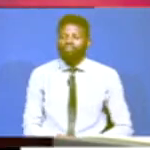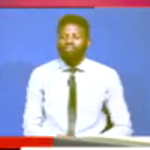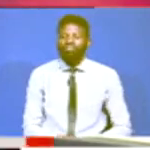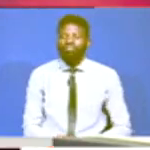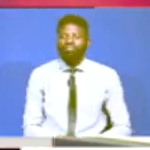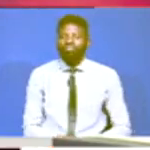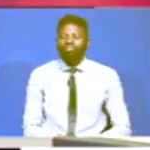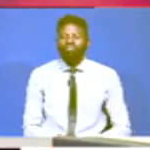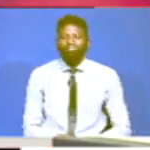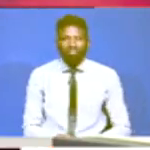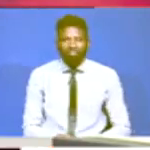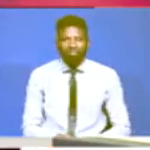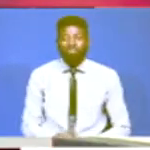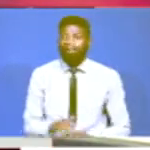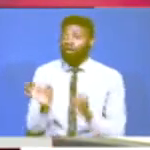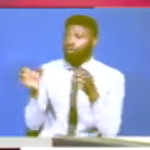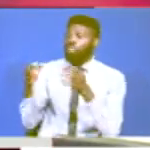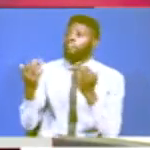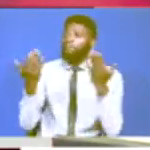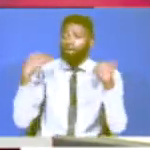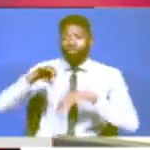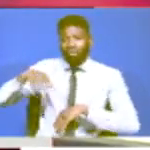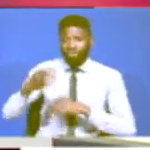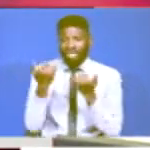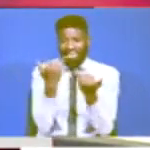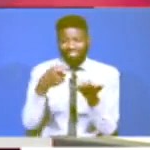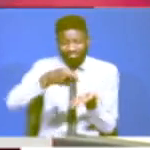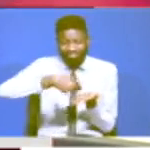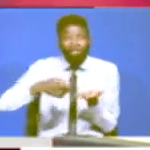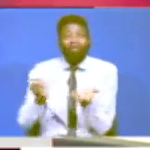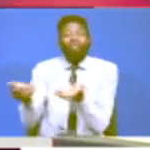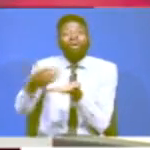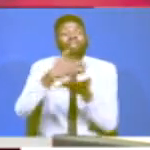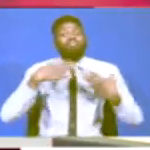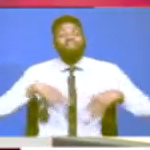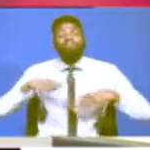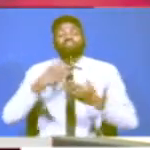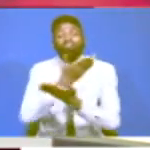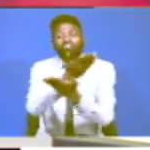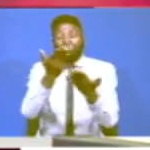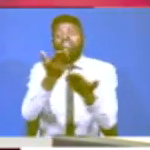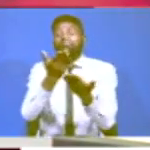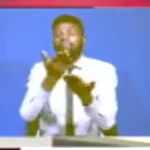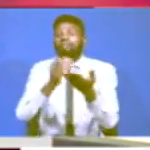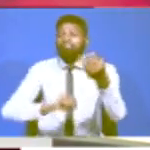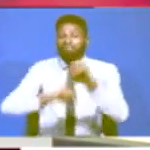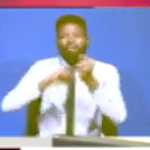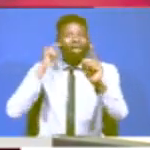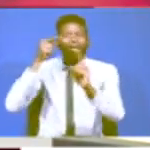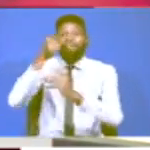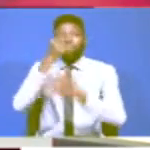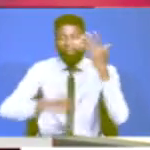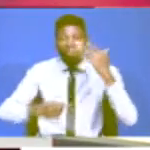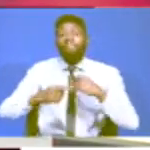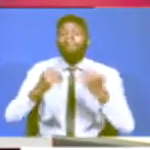A section of Meru County residents is collecting signatures from the electorate in support of a petition seeking to dissolve the Meru County